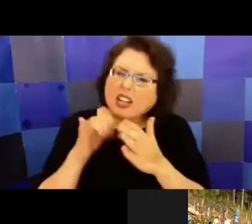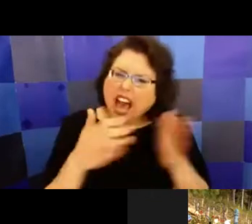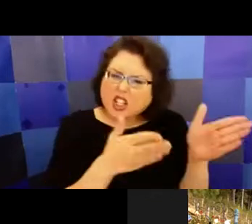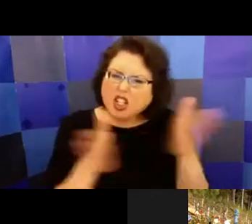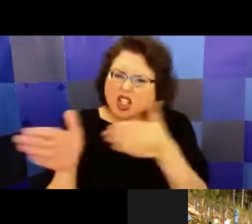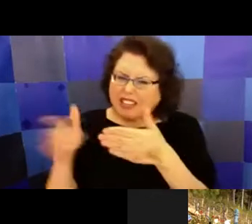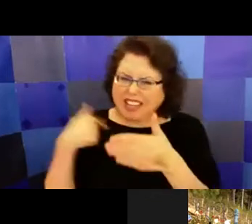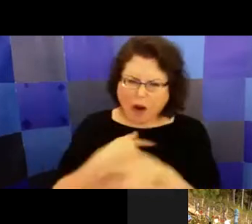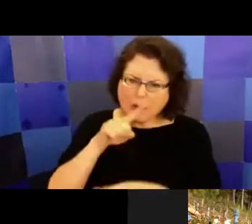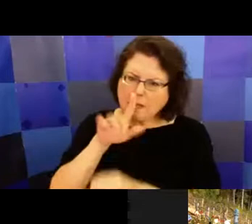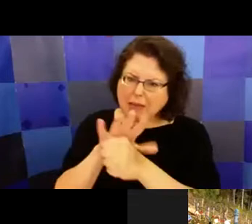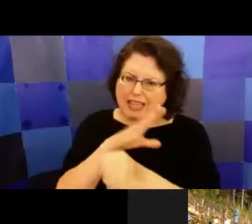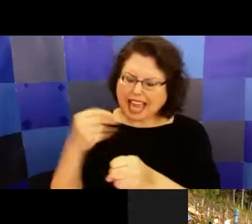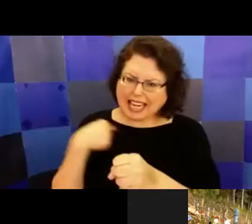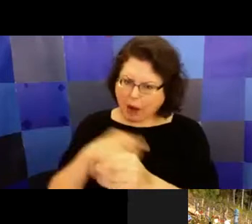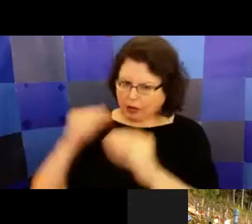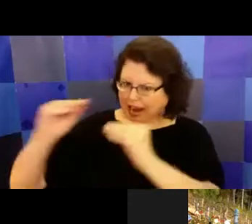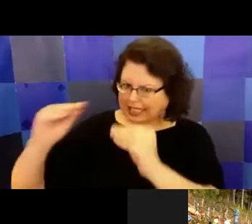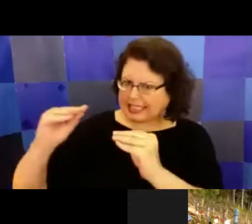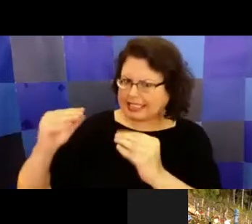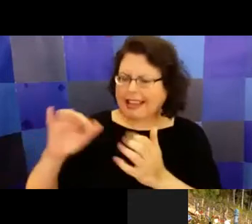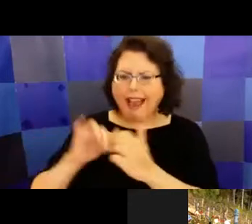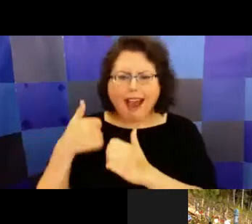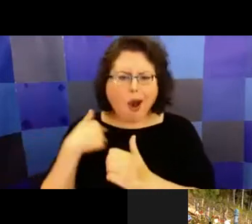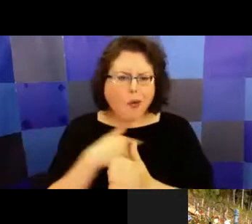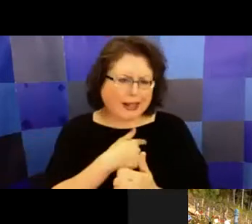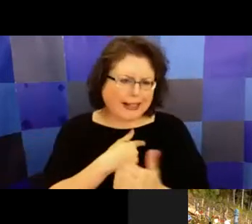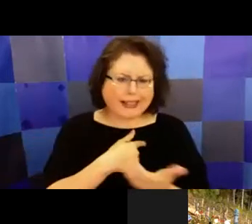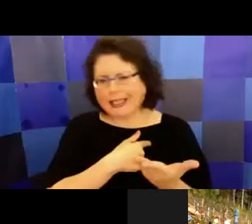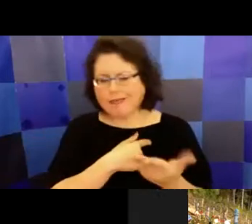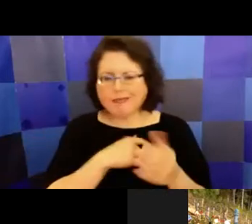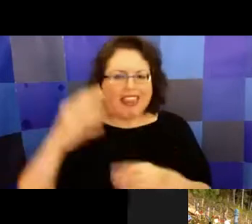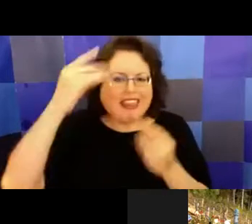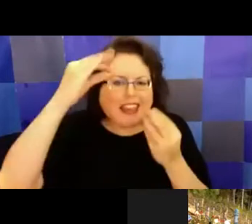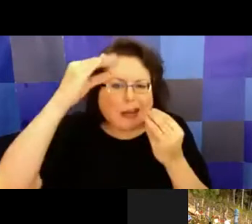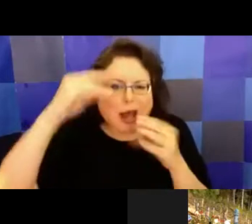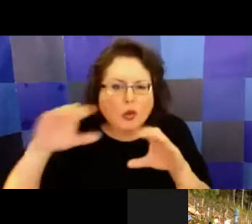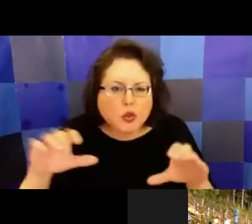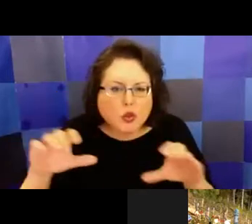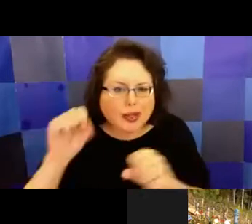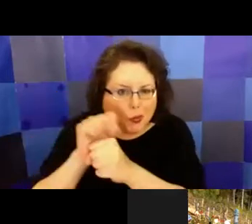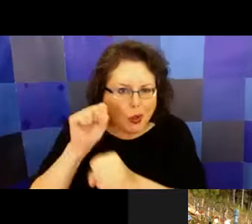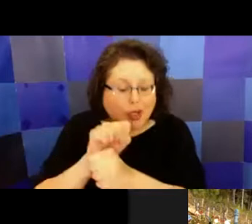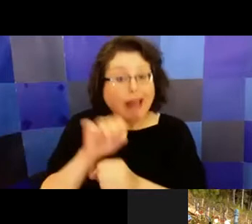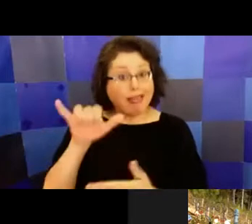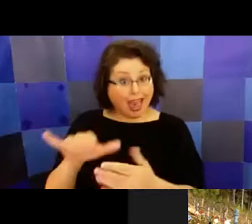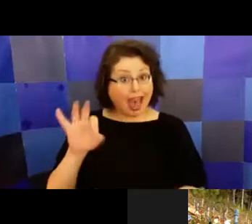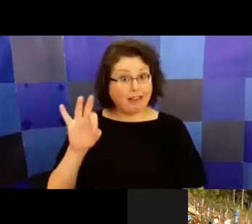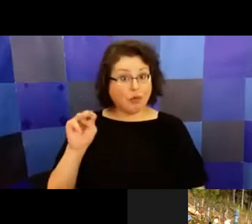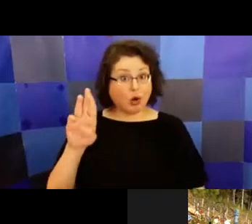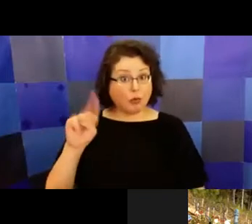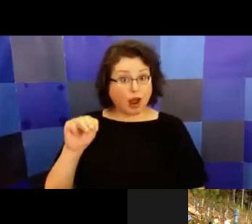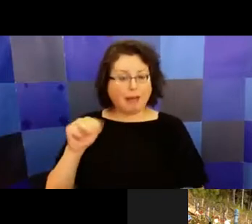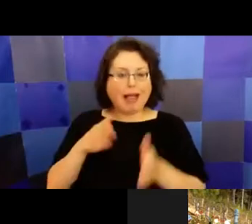and our praxis, our ways of thinking, our ways of doing work? our forum aligns to the principle of